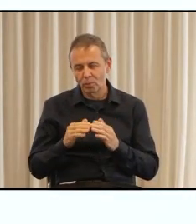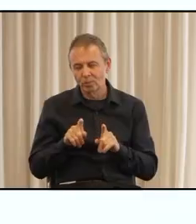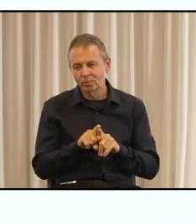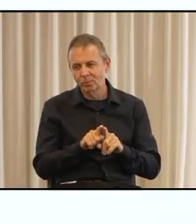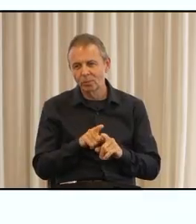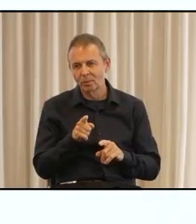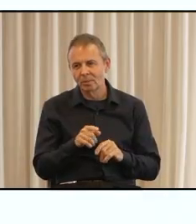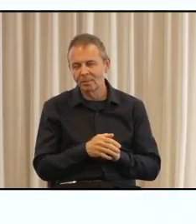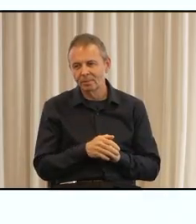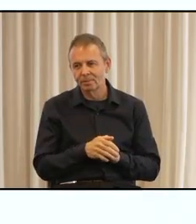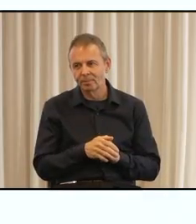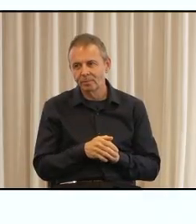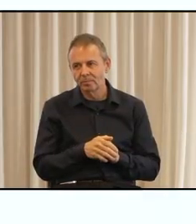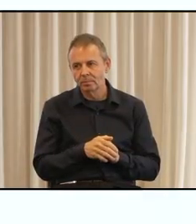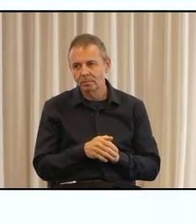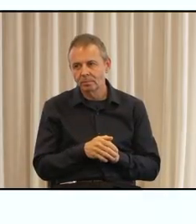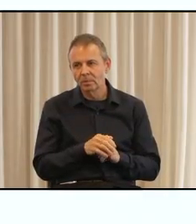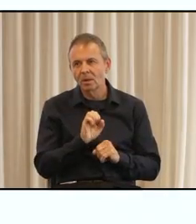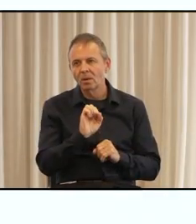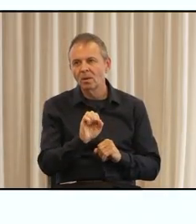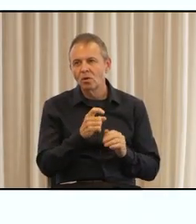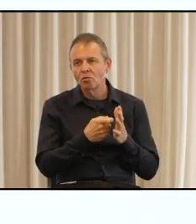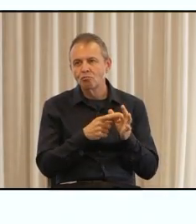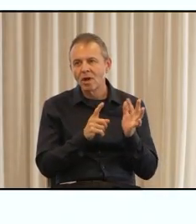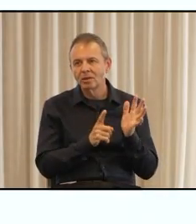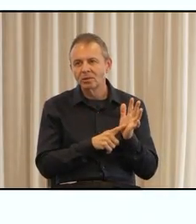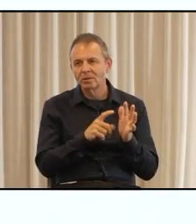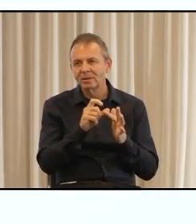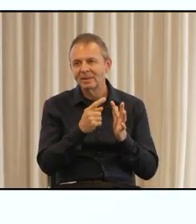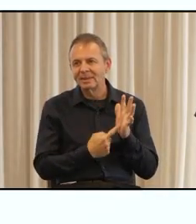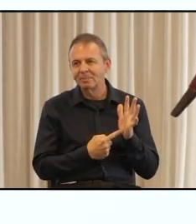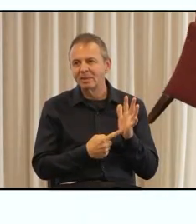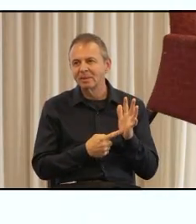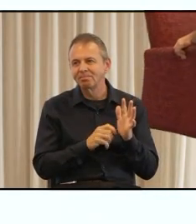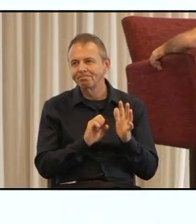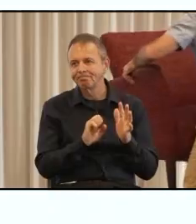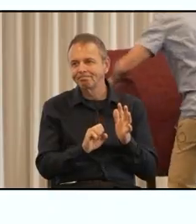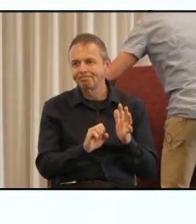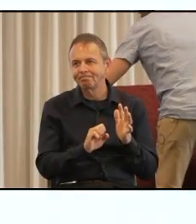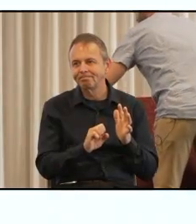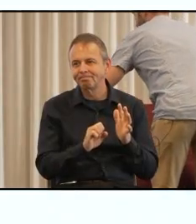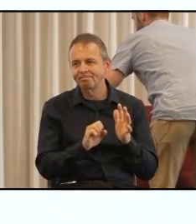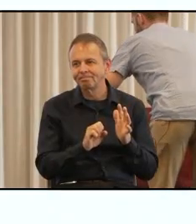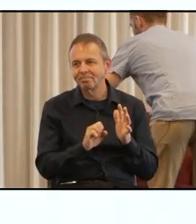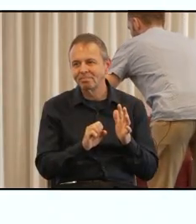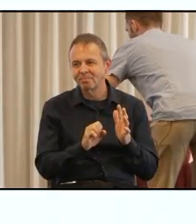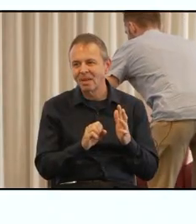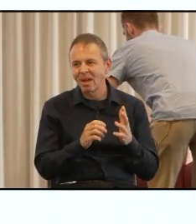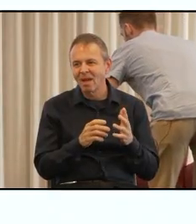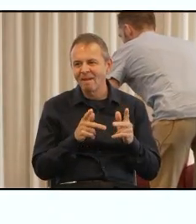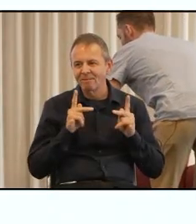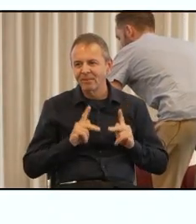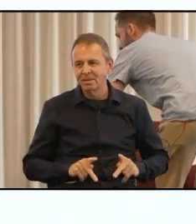So the nature of Rachel's disability means that motor skills are challenging for her.